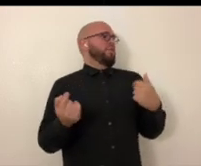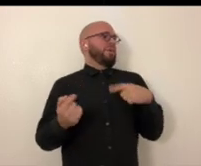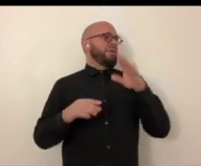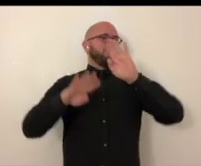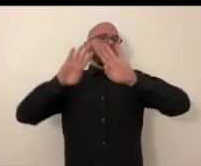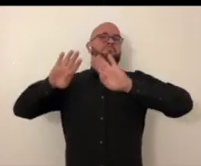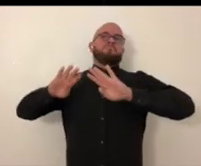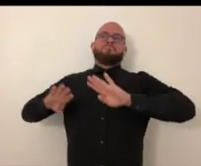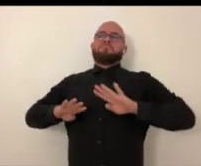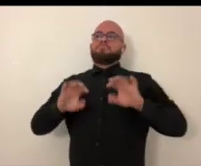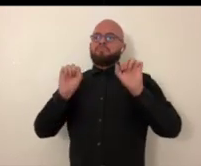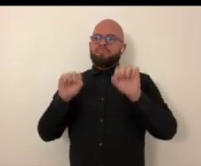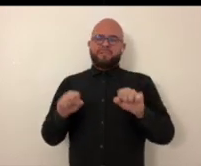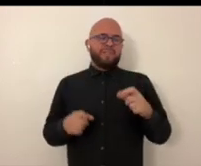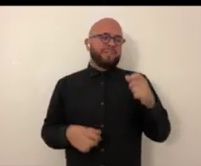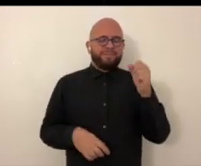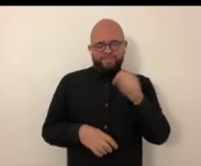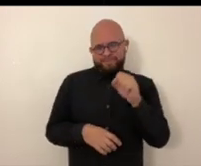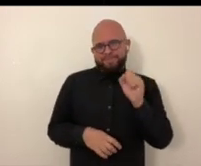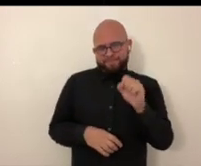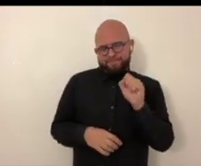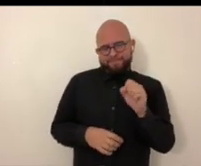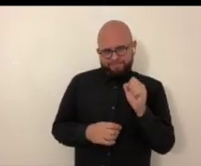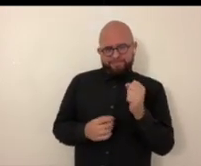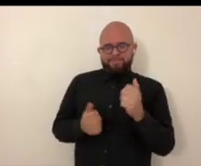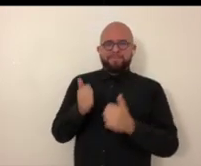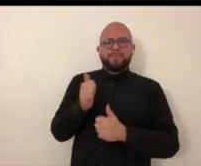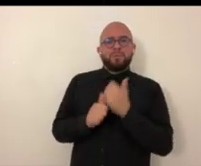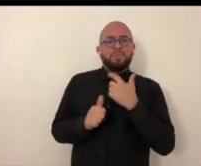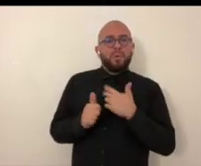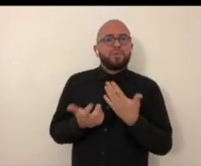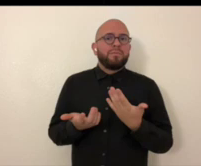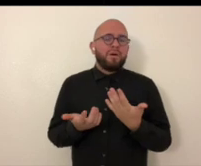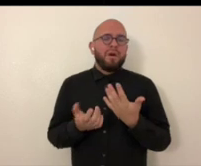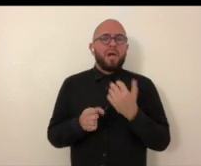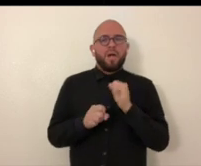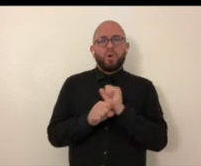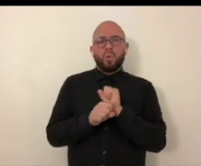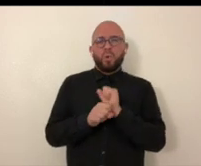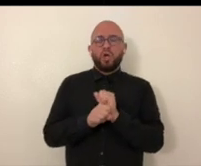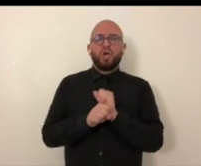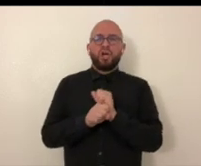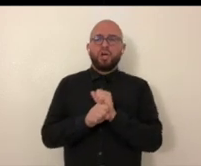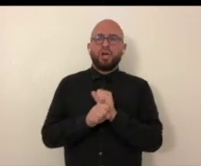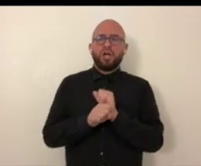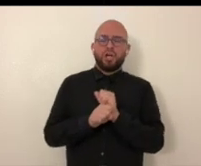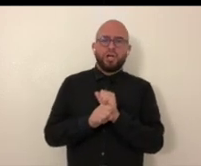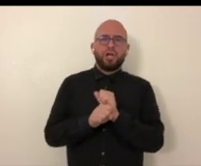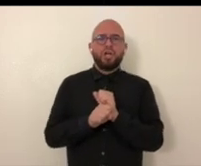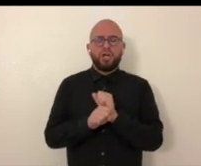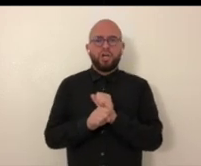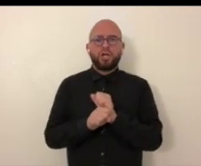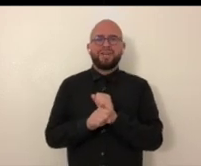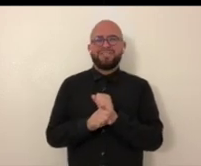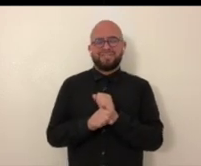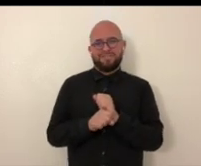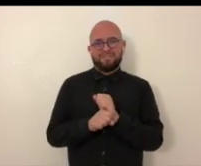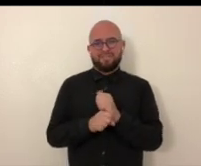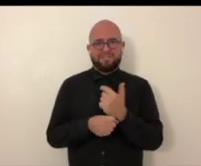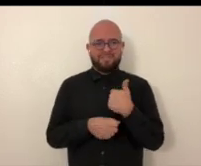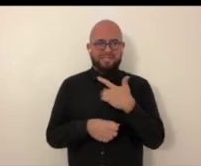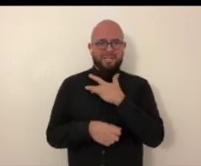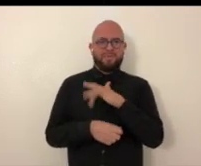straightforward one that you can do regardless of what your body is doing. Yes, definitely. I do most of